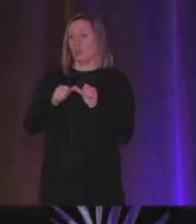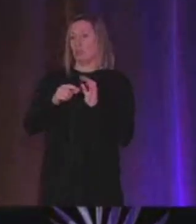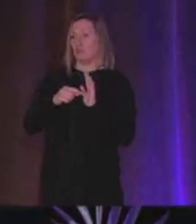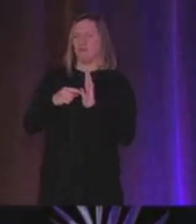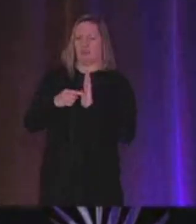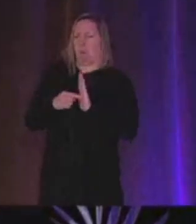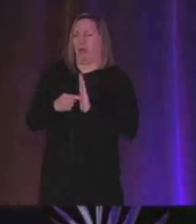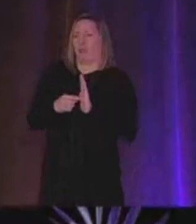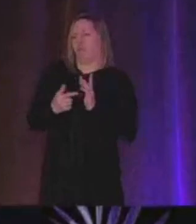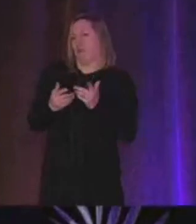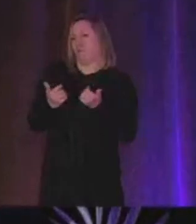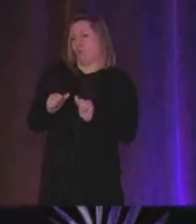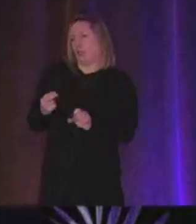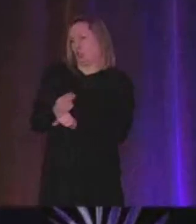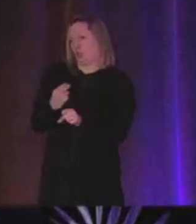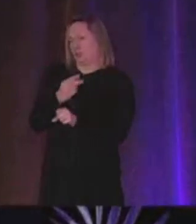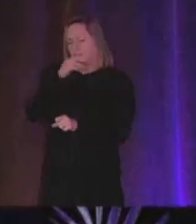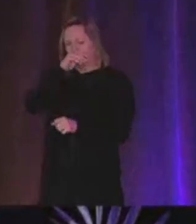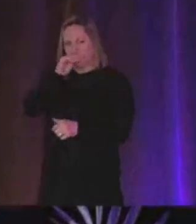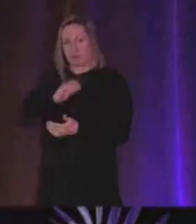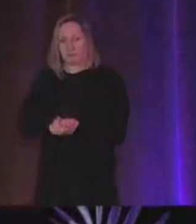use.